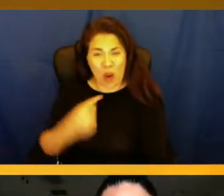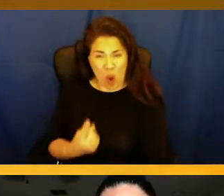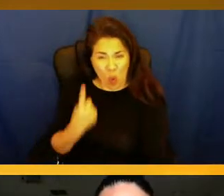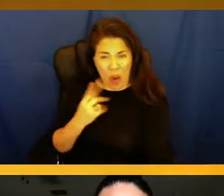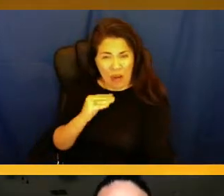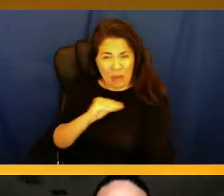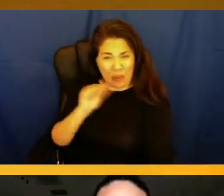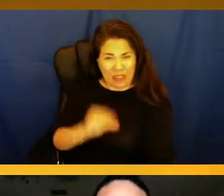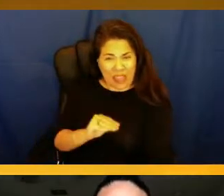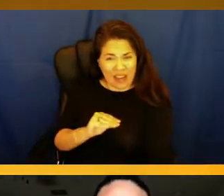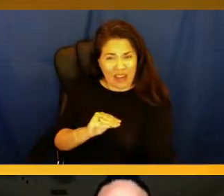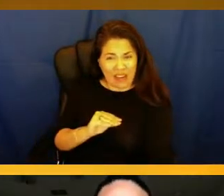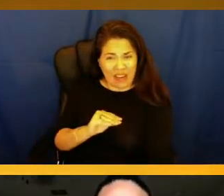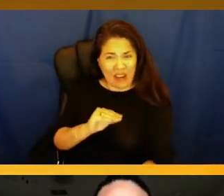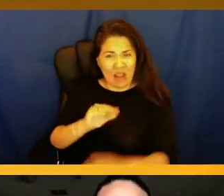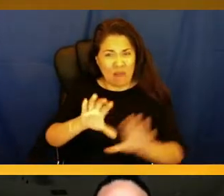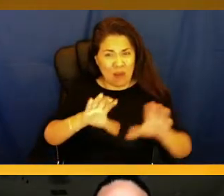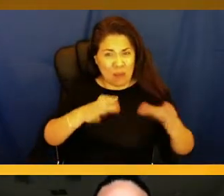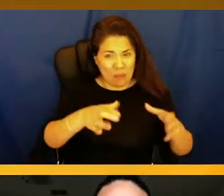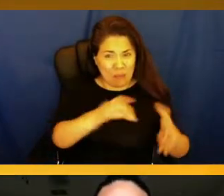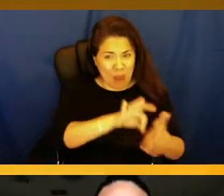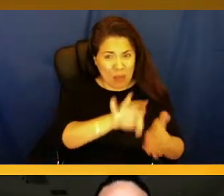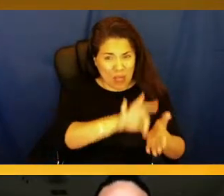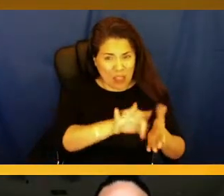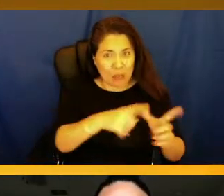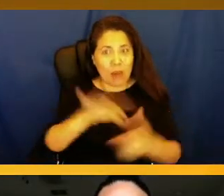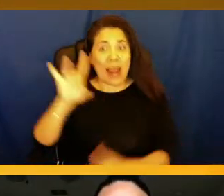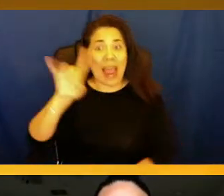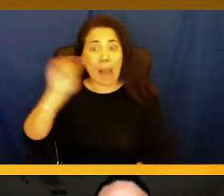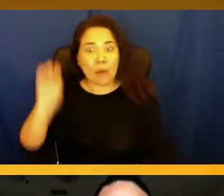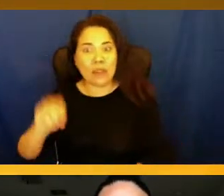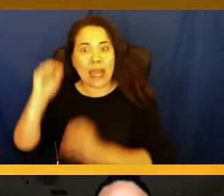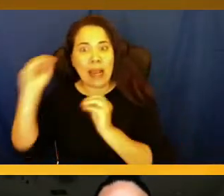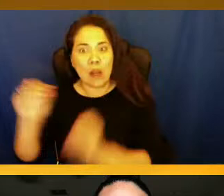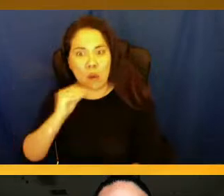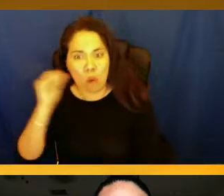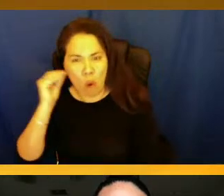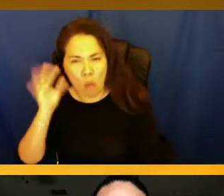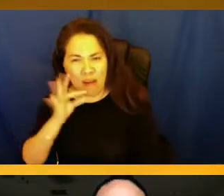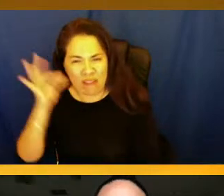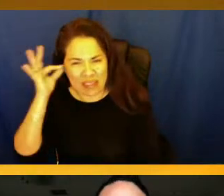San Antonio, but we're 8%. So across the state, we're overrepresented in all kinds of